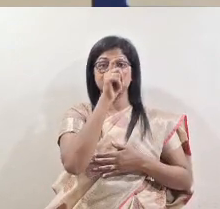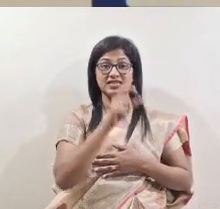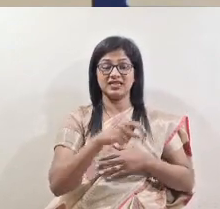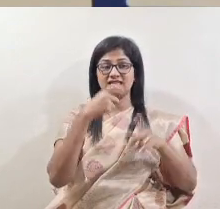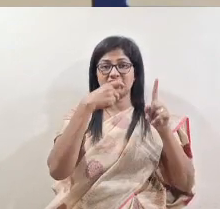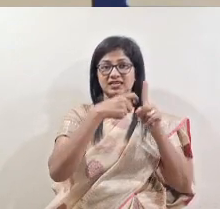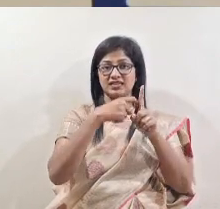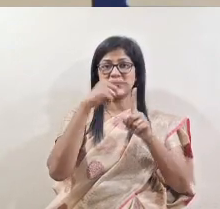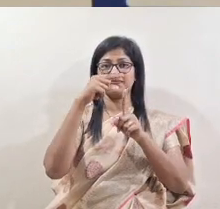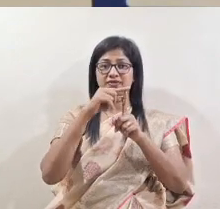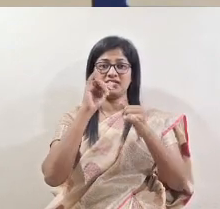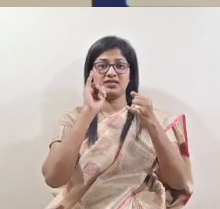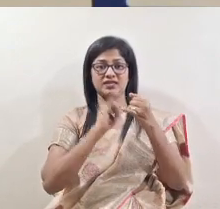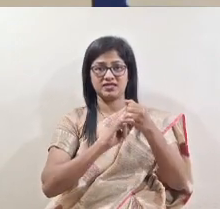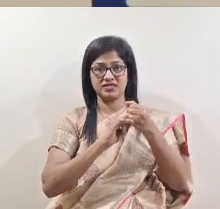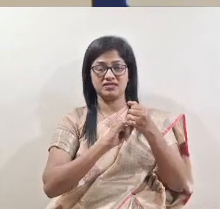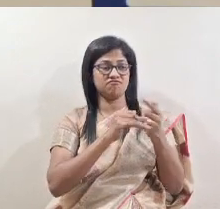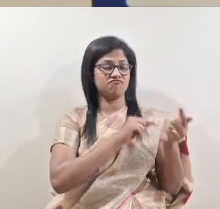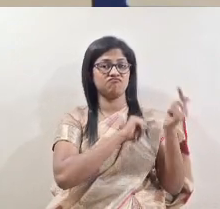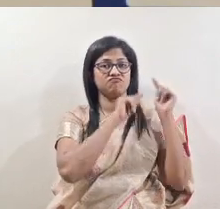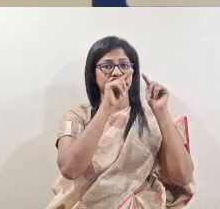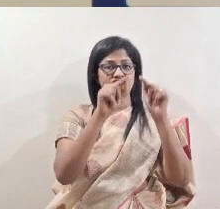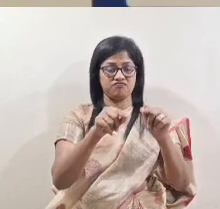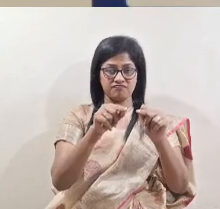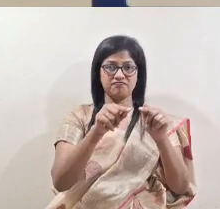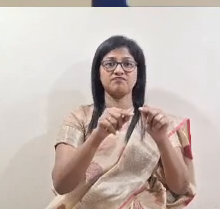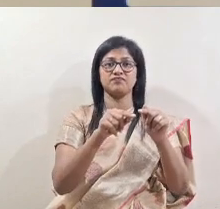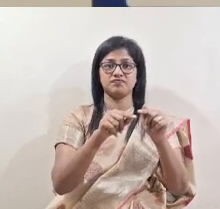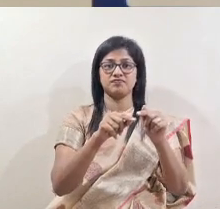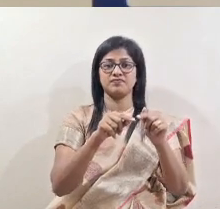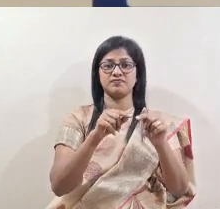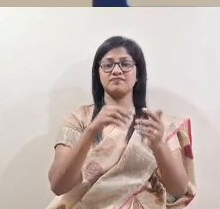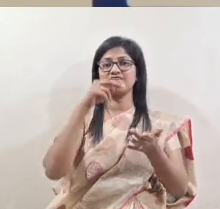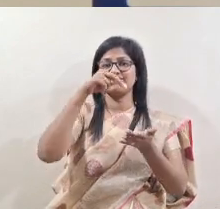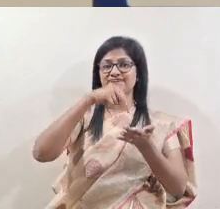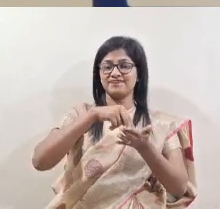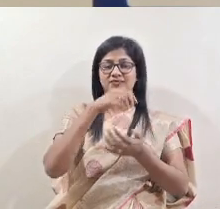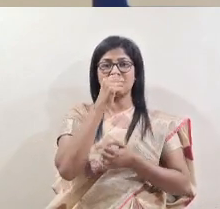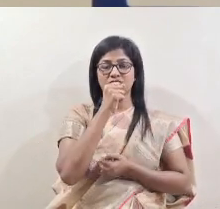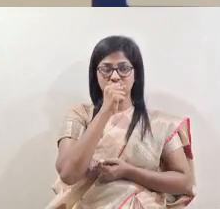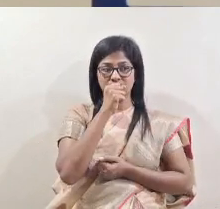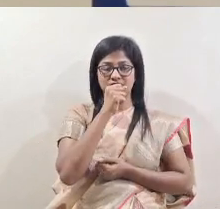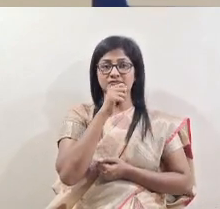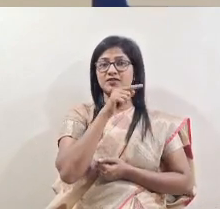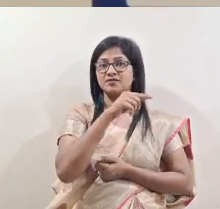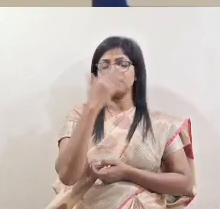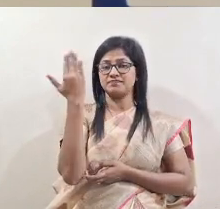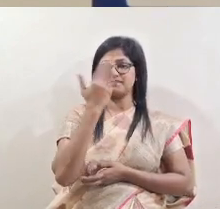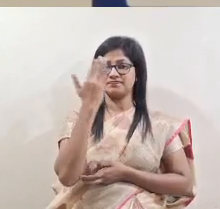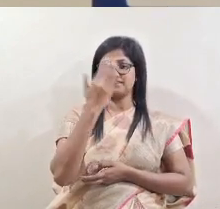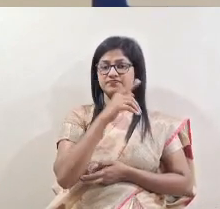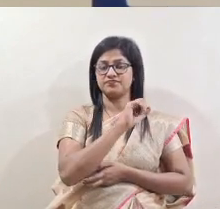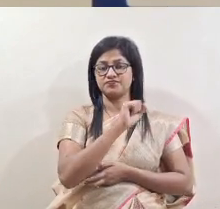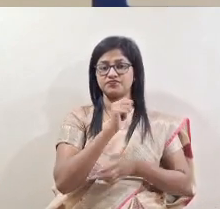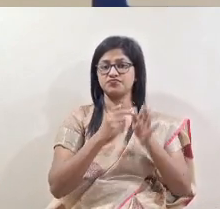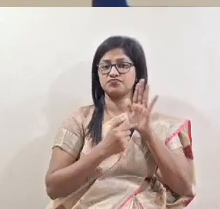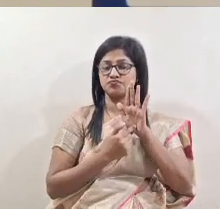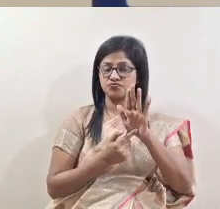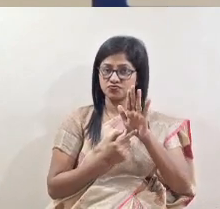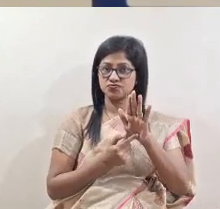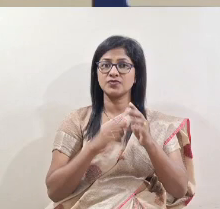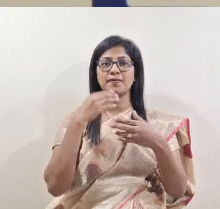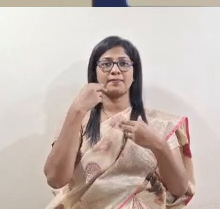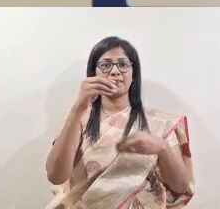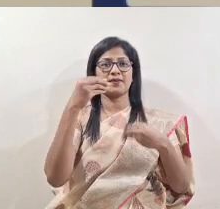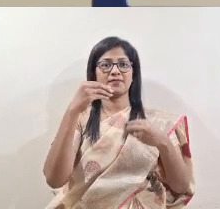Miss Karthika P. Sobhana to come to the dais and present her